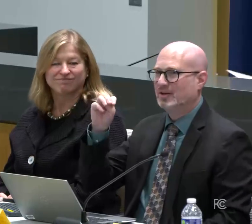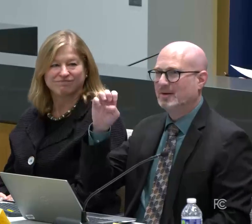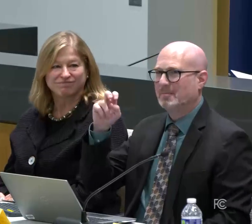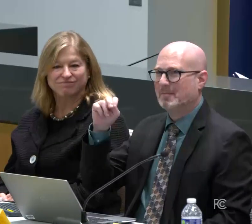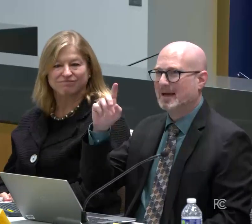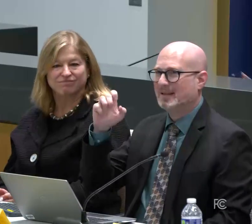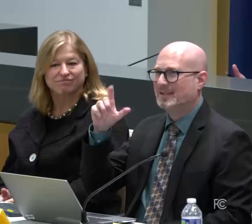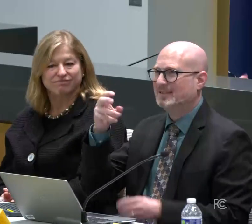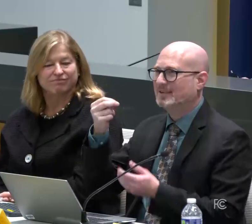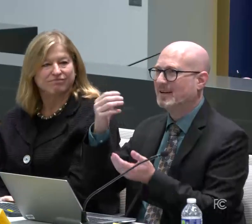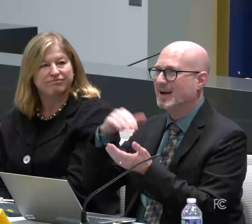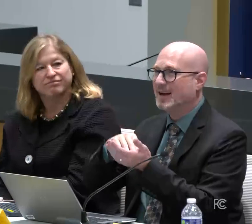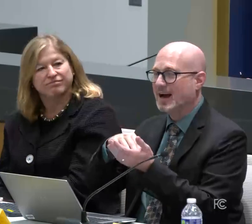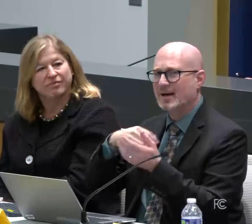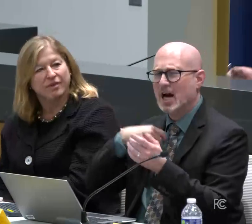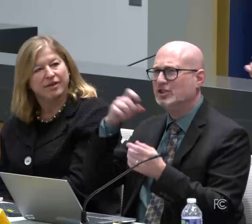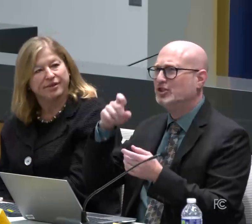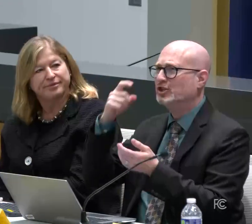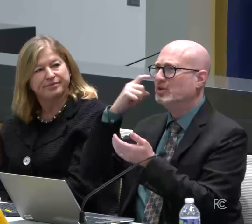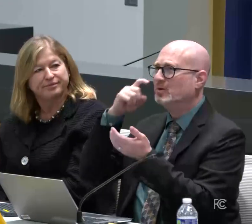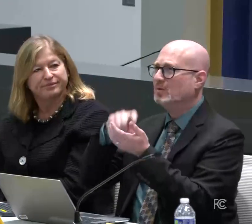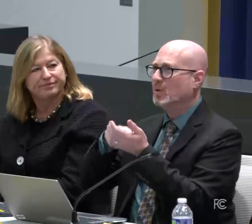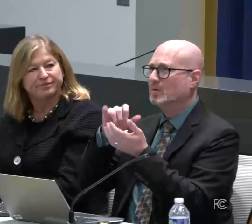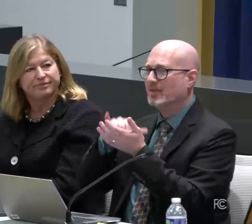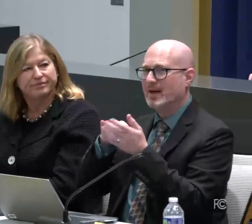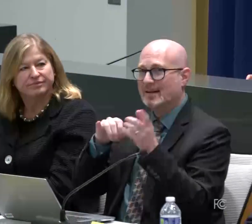This is Josh Mendelson again.